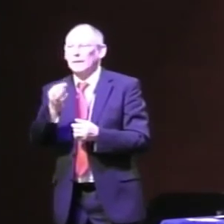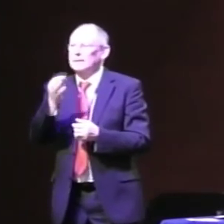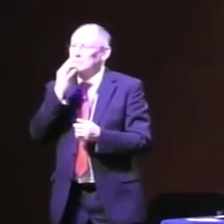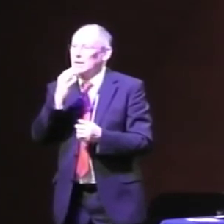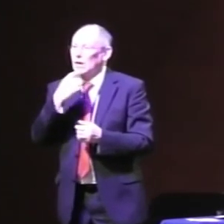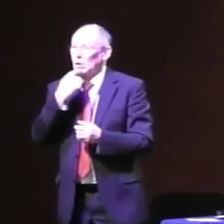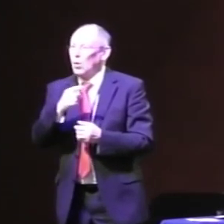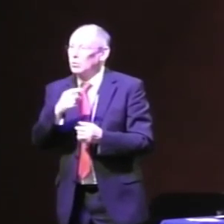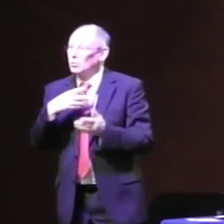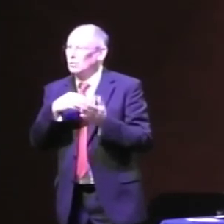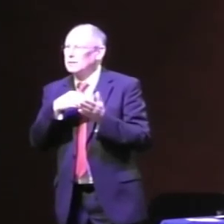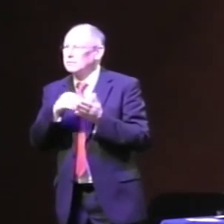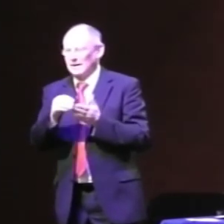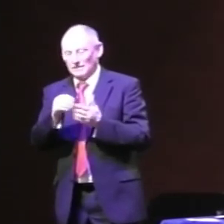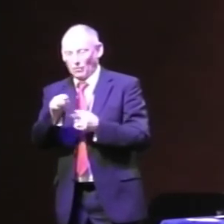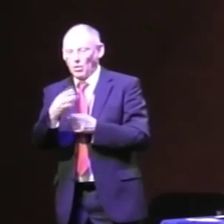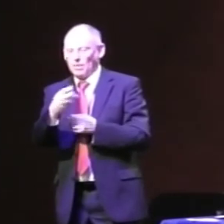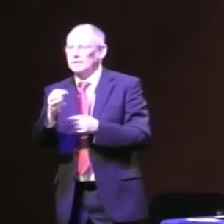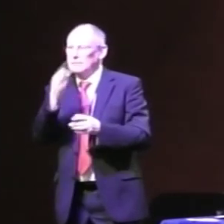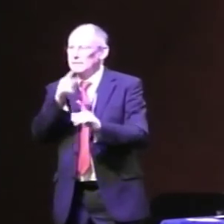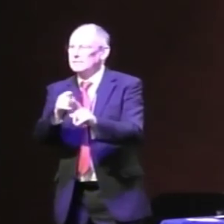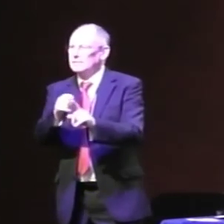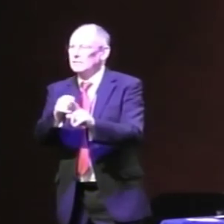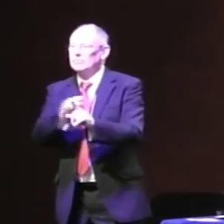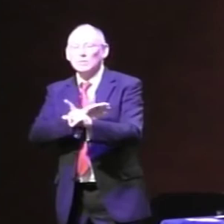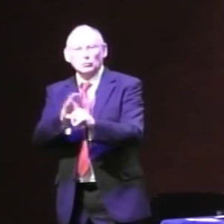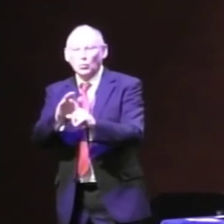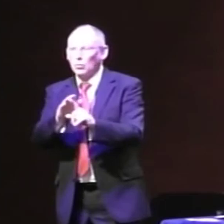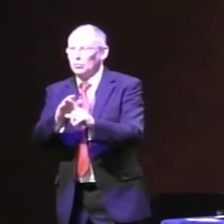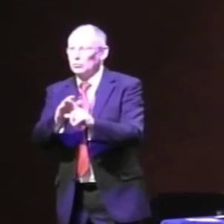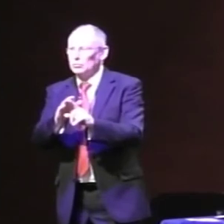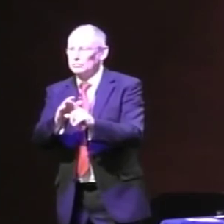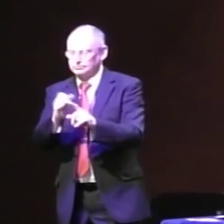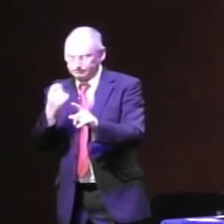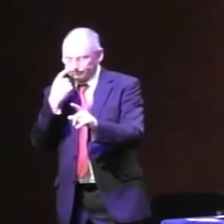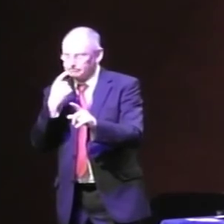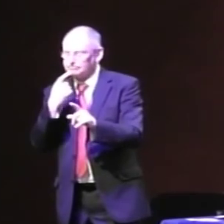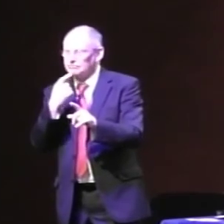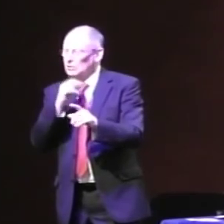they only get paid for the 30 minutes. They do not take